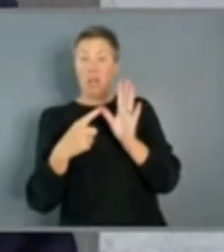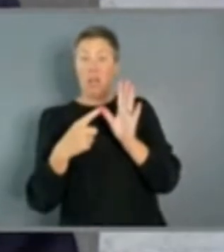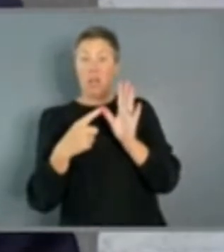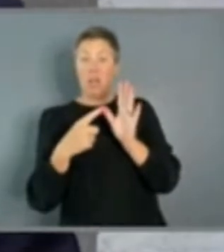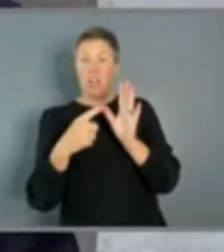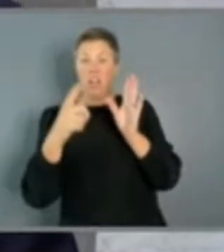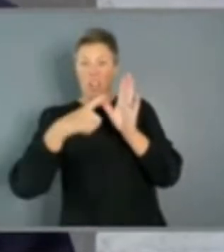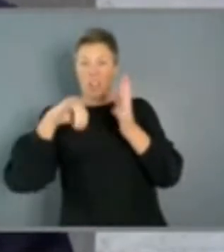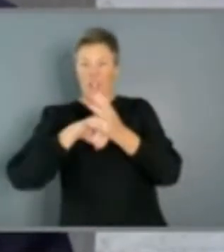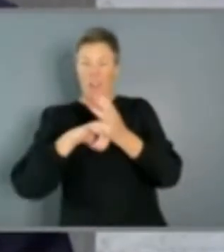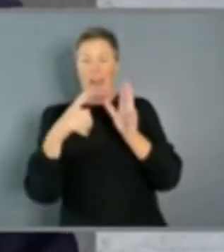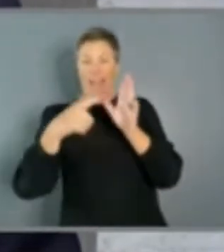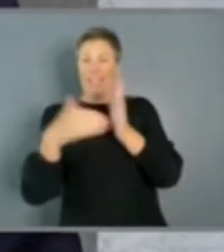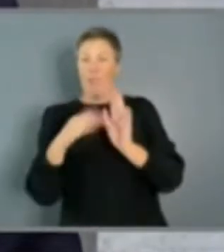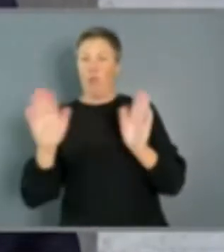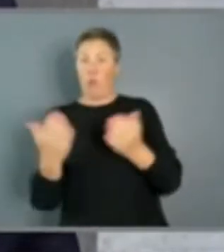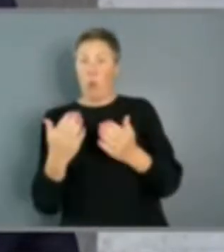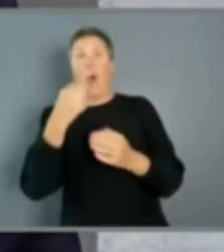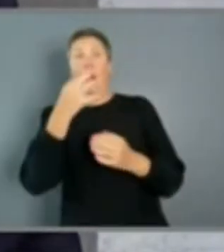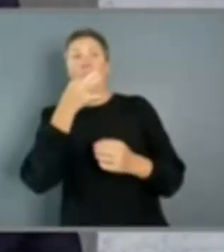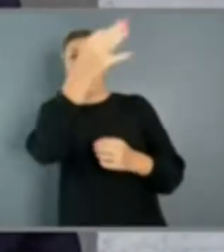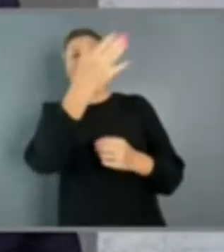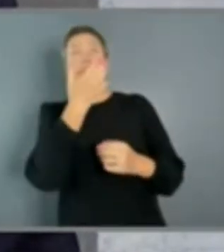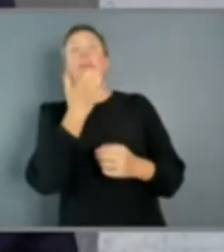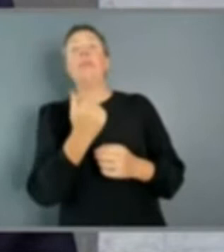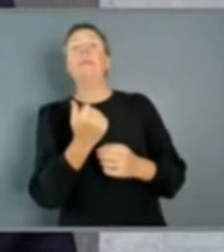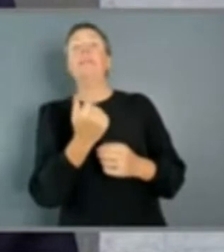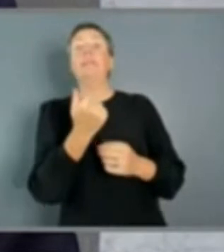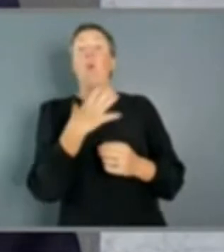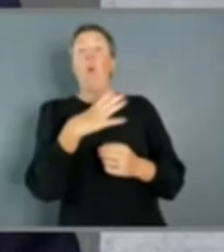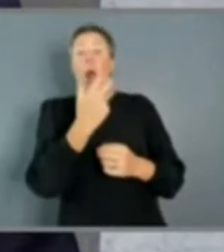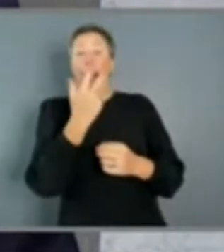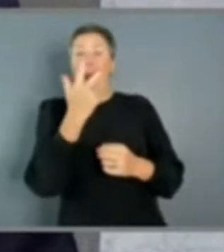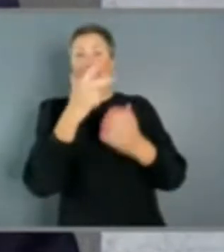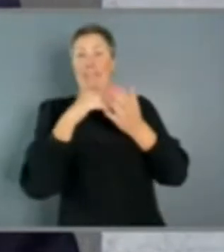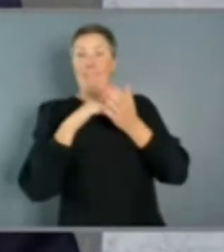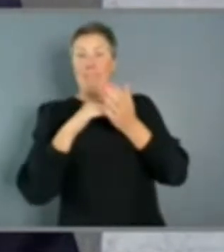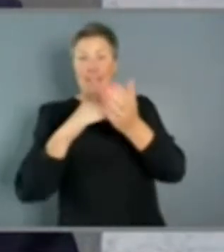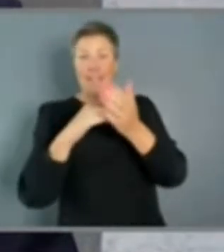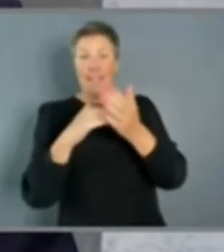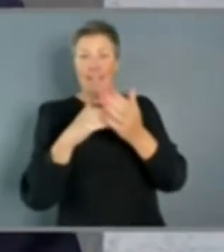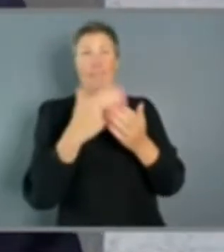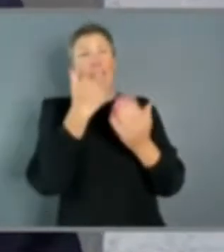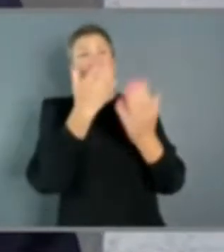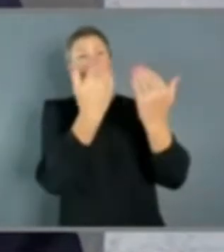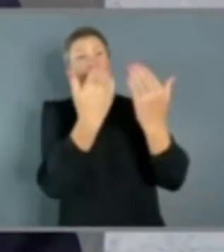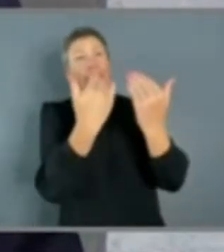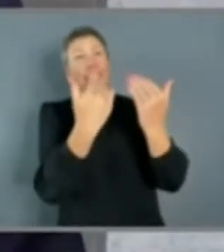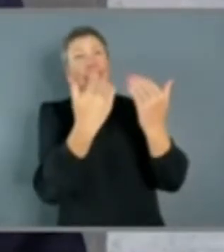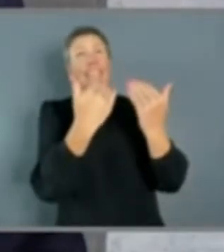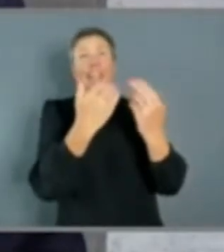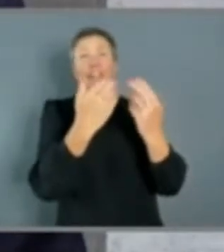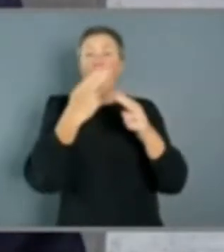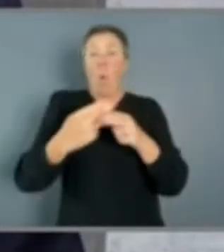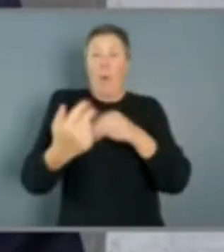AstraZeneca, not for Australia, but for PNG, a developing country in desperate need of these vaccines. We've contracted